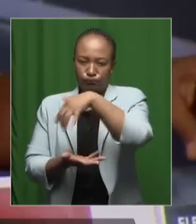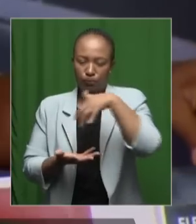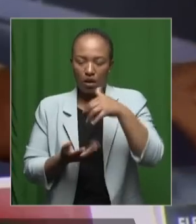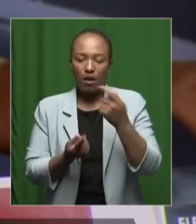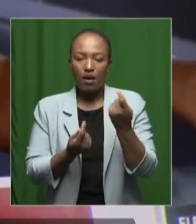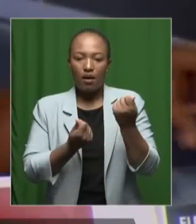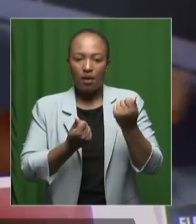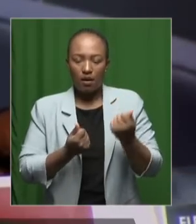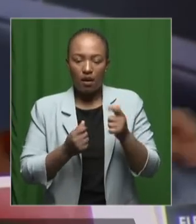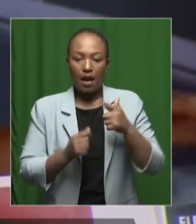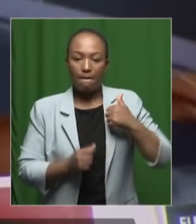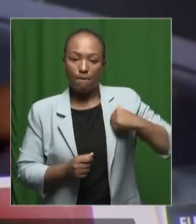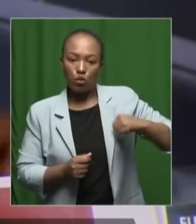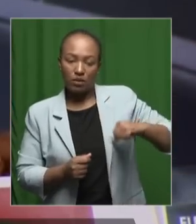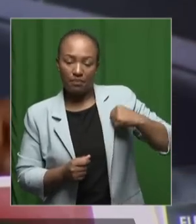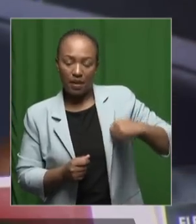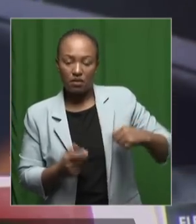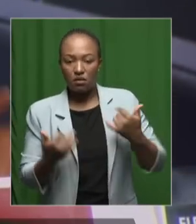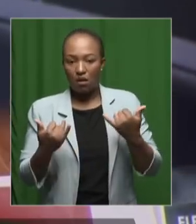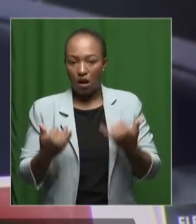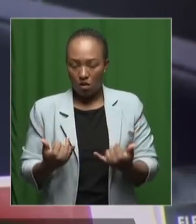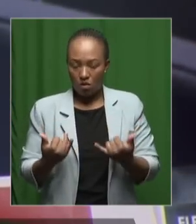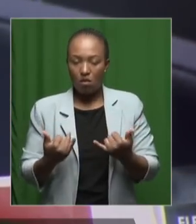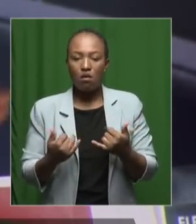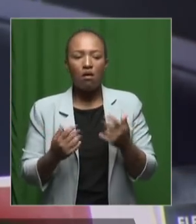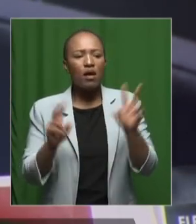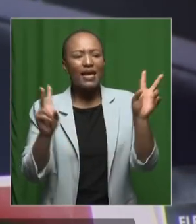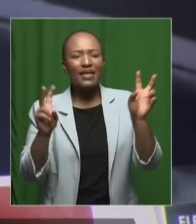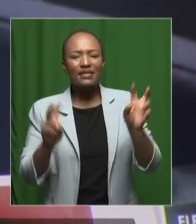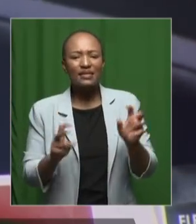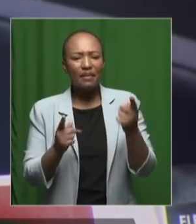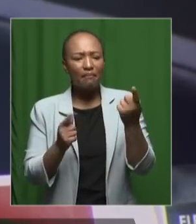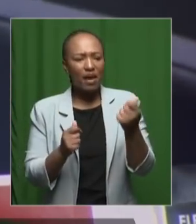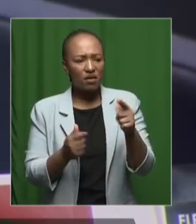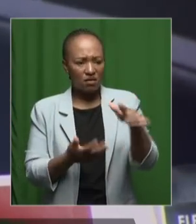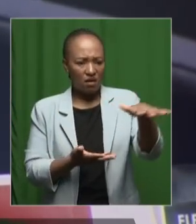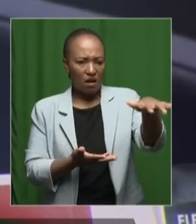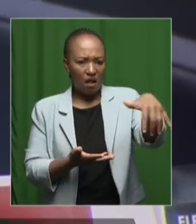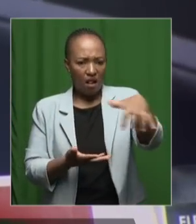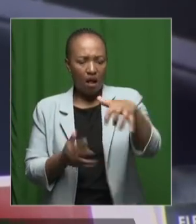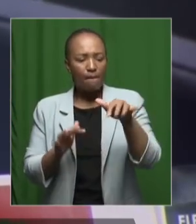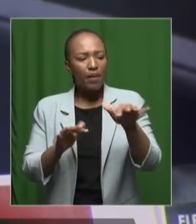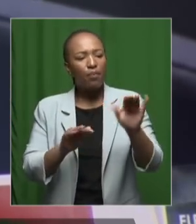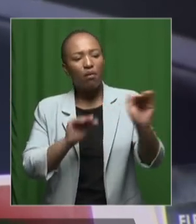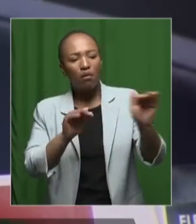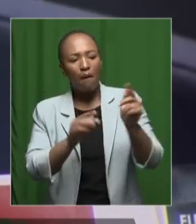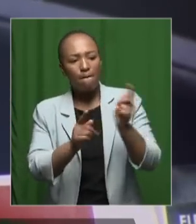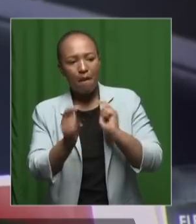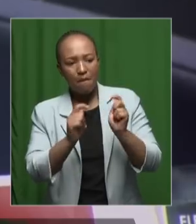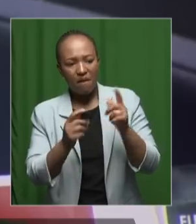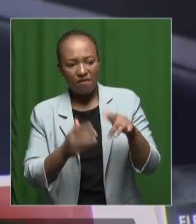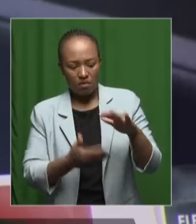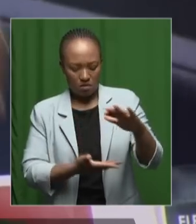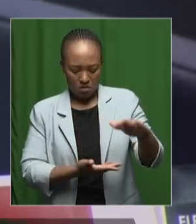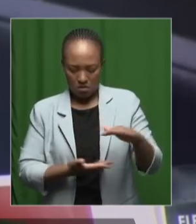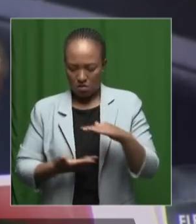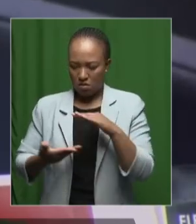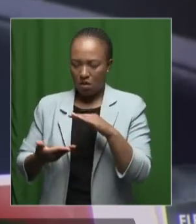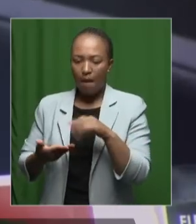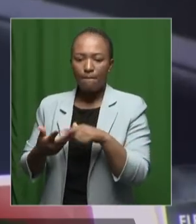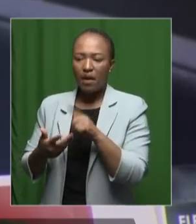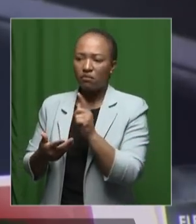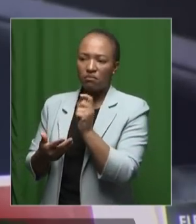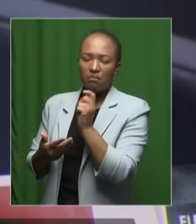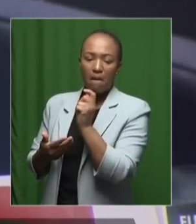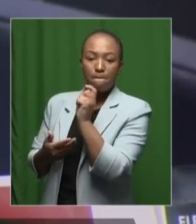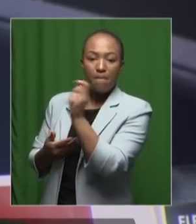around getting electricity money, but they don't pay that over to ESCOM. So the EFF will make sure that to deploy people